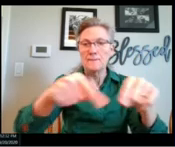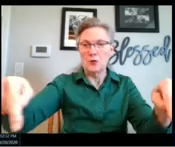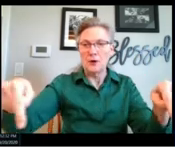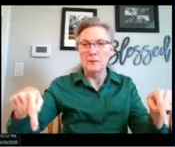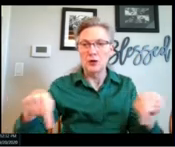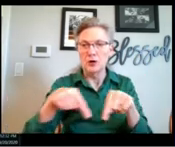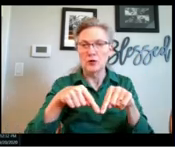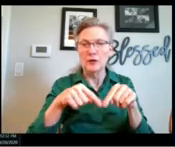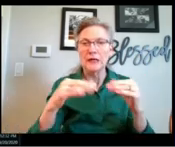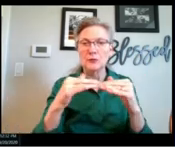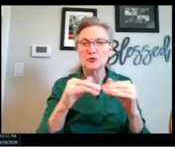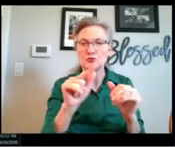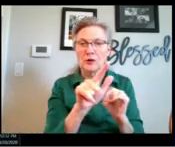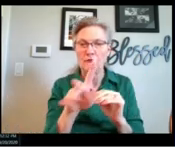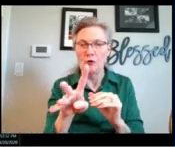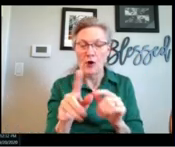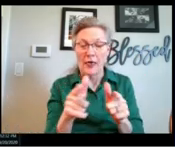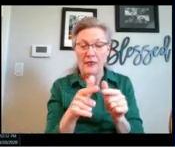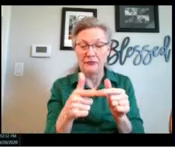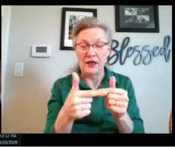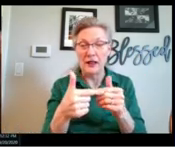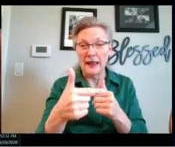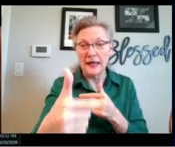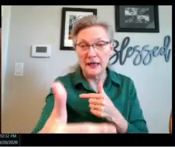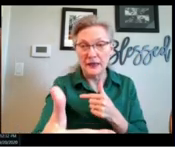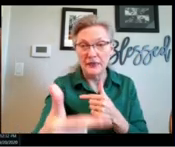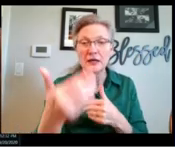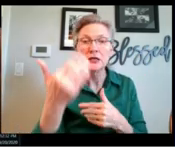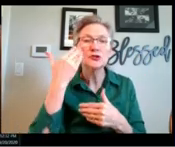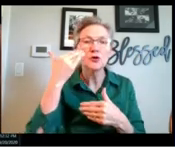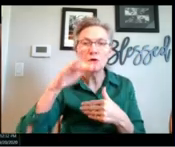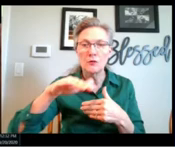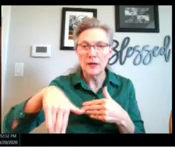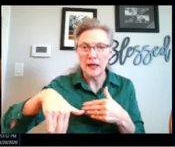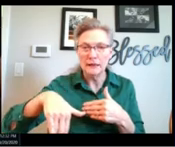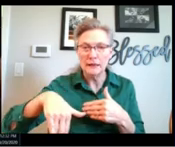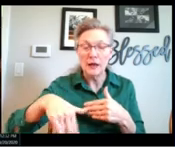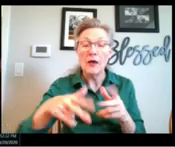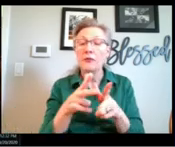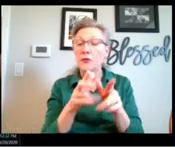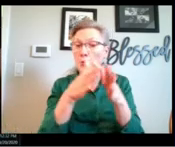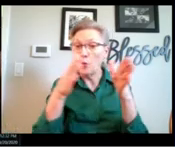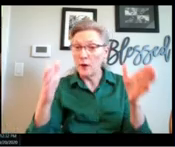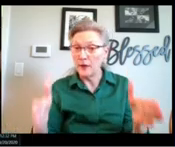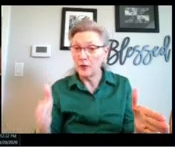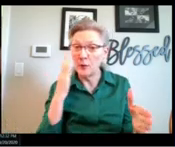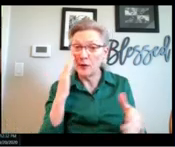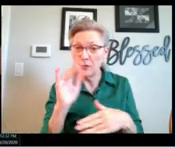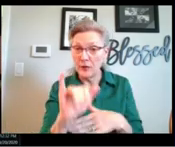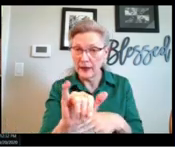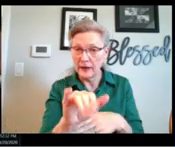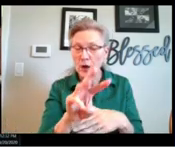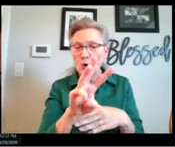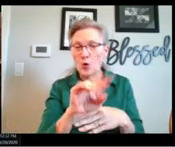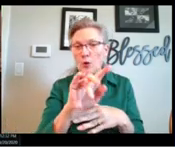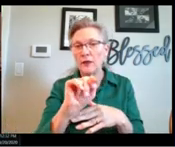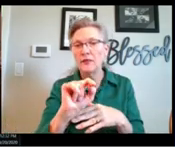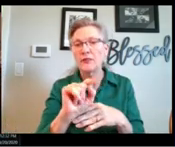yet, so we still have that 2 times L as our length. We don't know what that is, but we do know our width. We know our width is